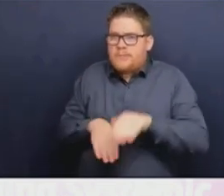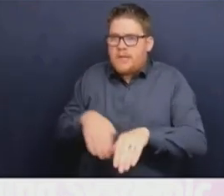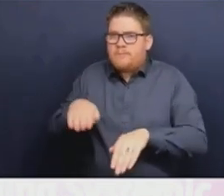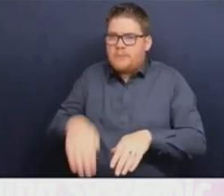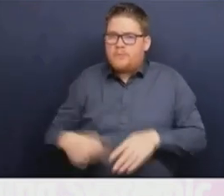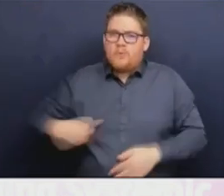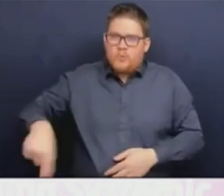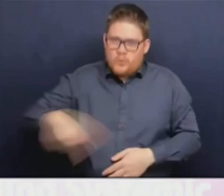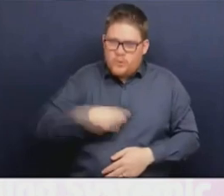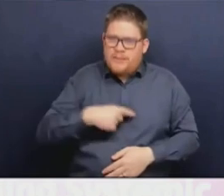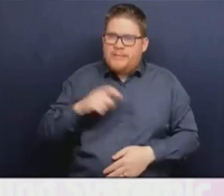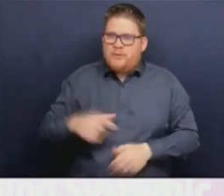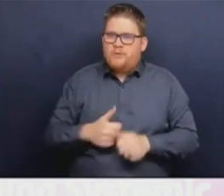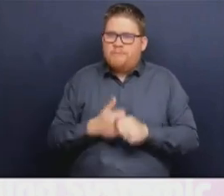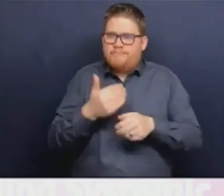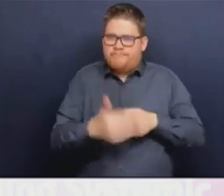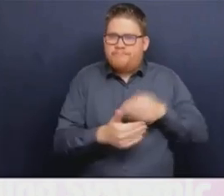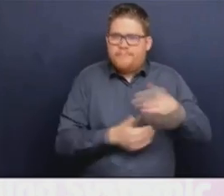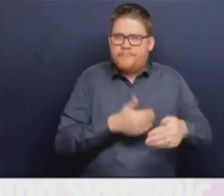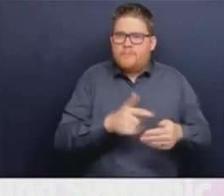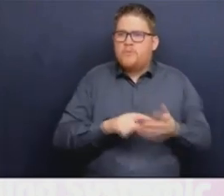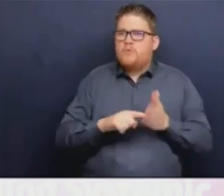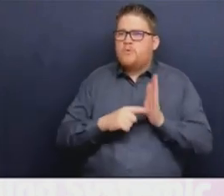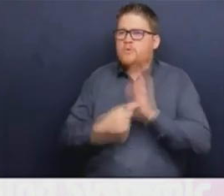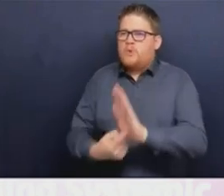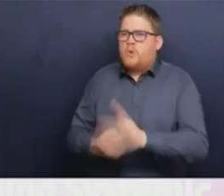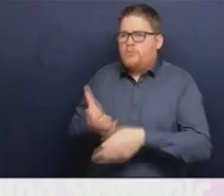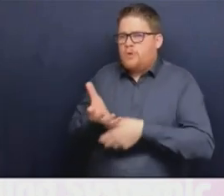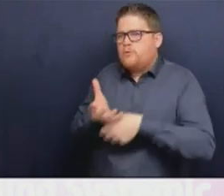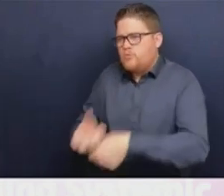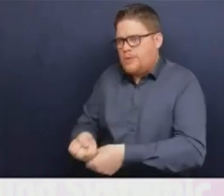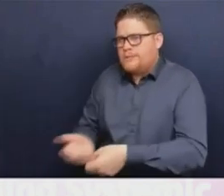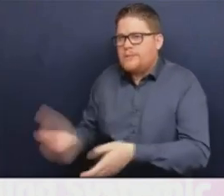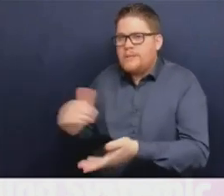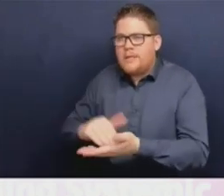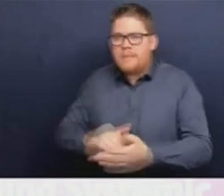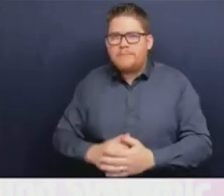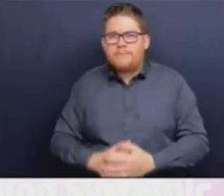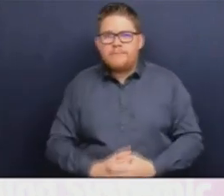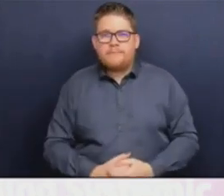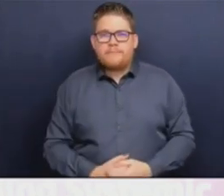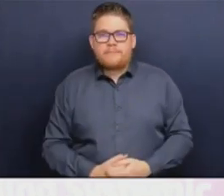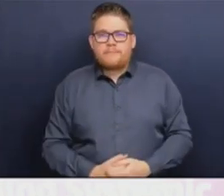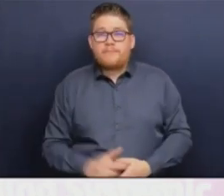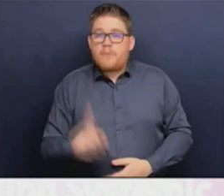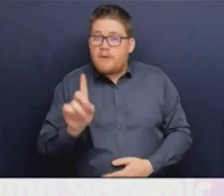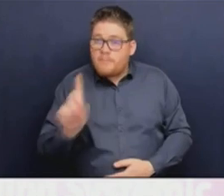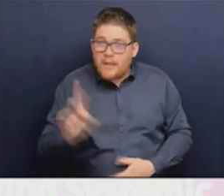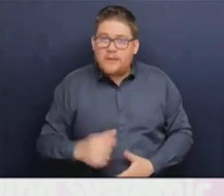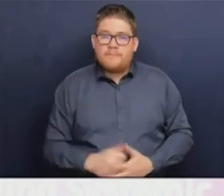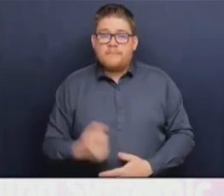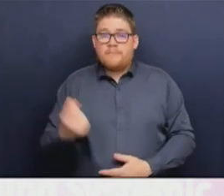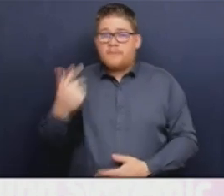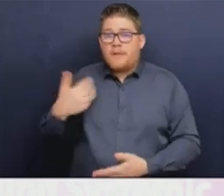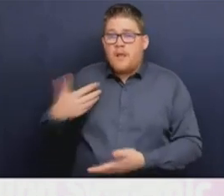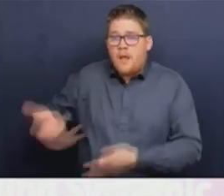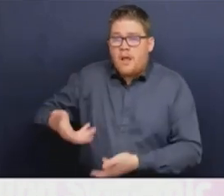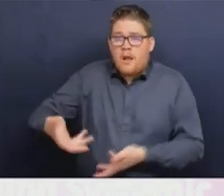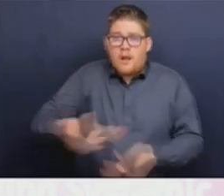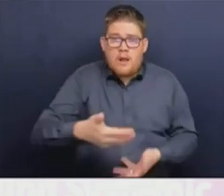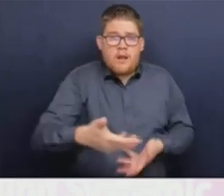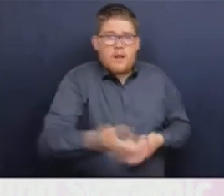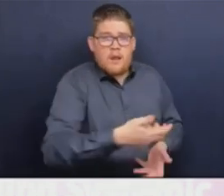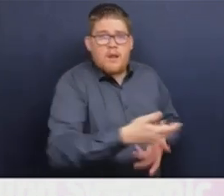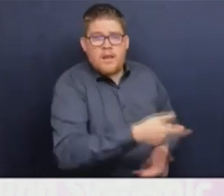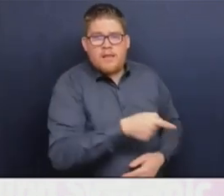can say confidently, based on how responsive the community was to Parliamentary Secretary Singh and her overtures